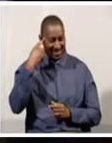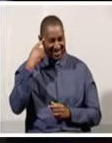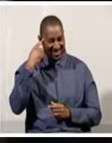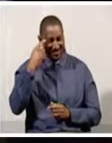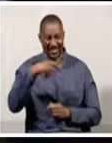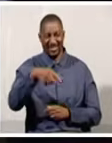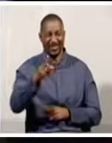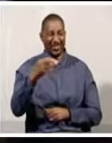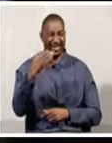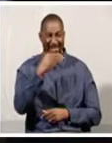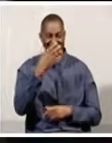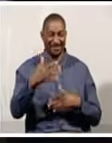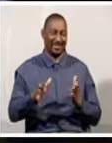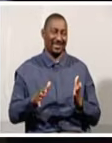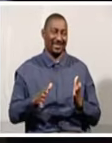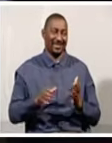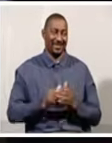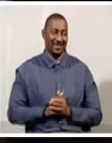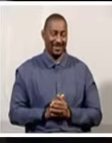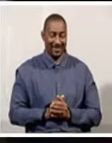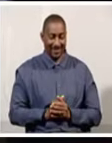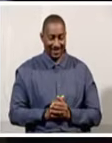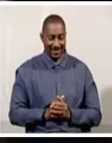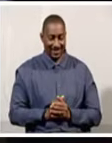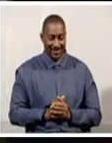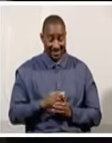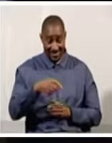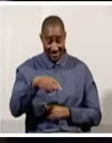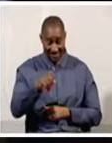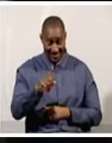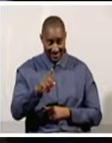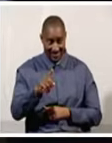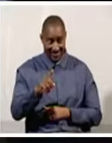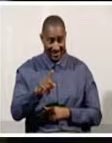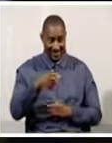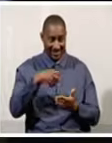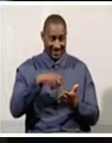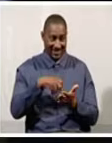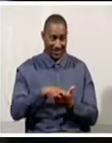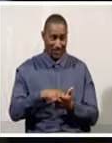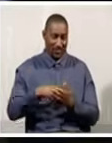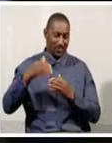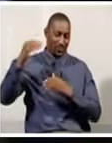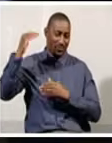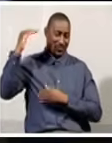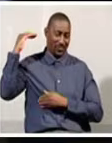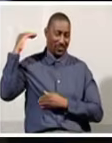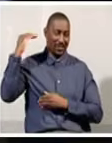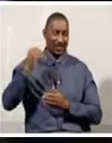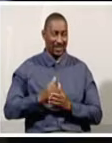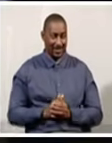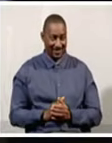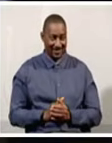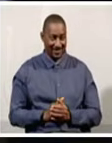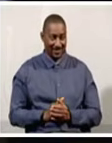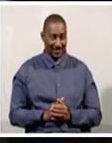merry. And I got ready. I went to the event. I sat at the back in the hall,